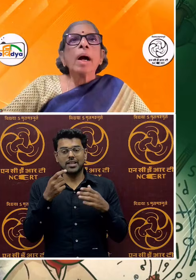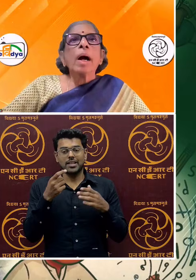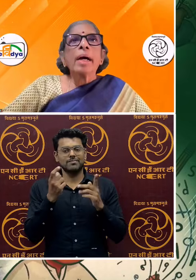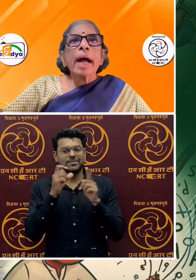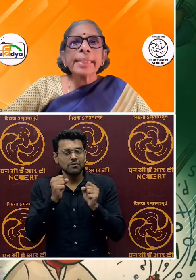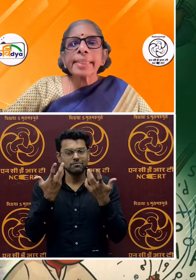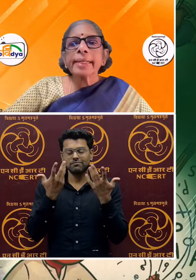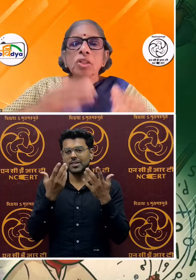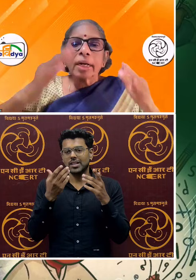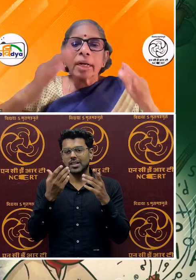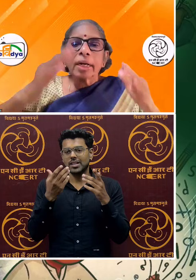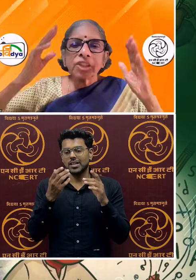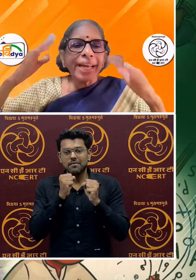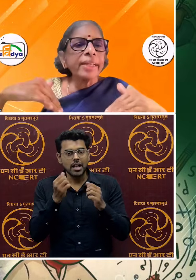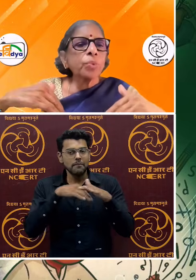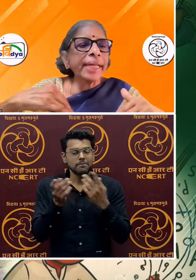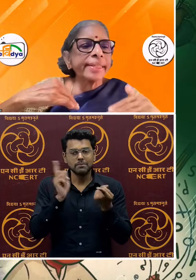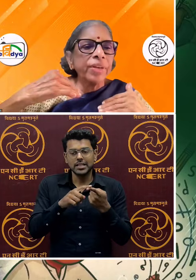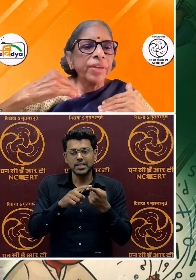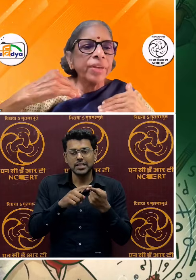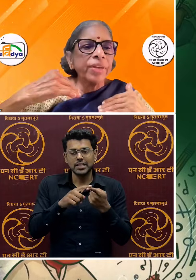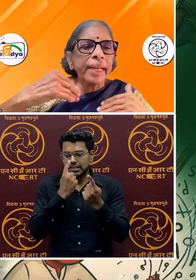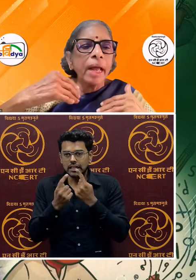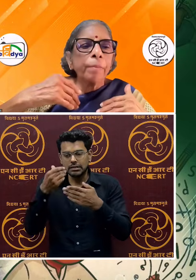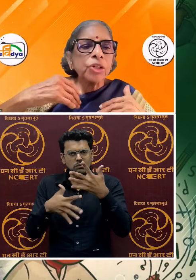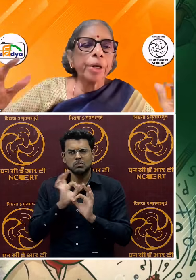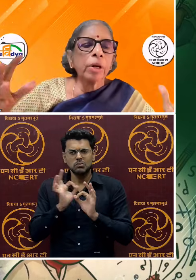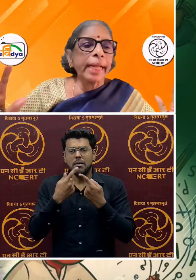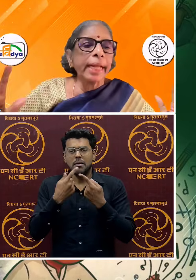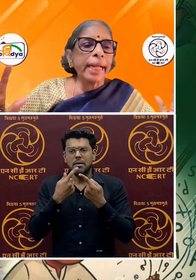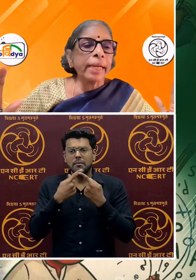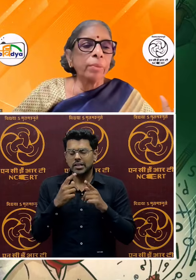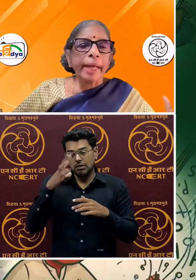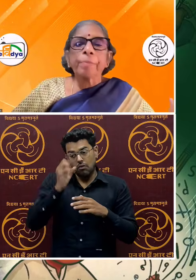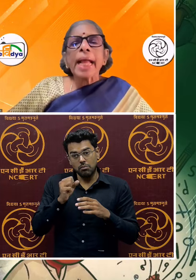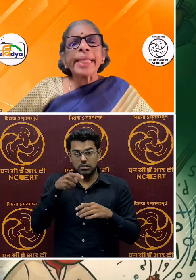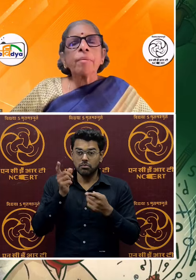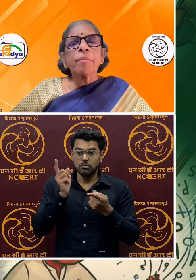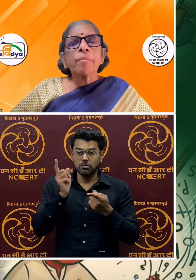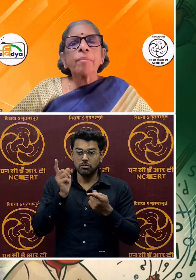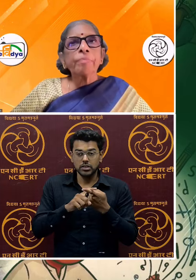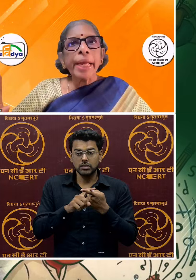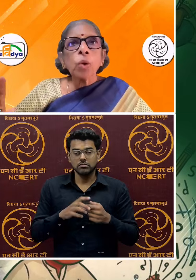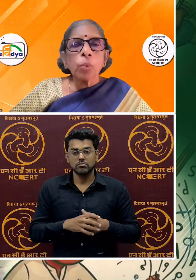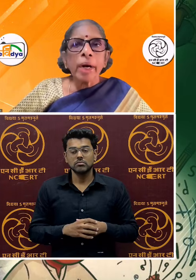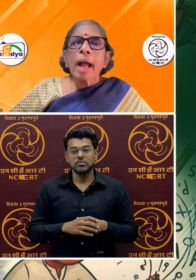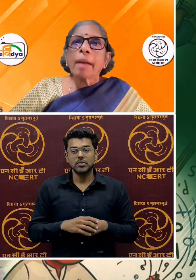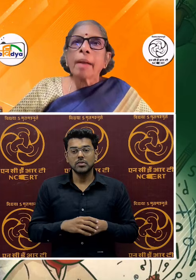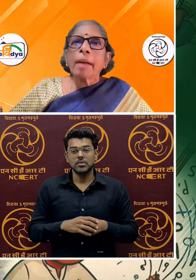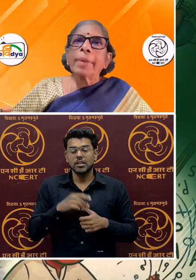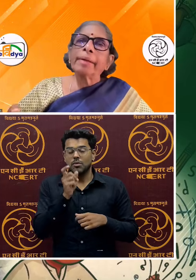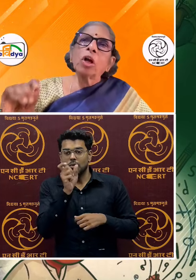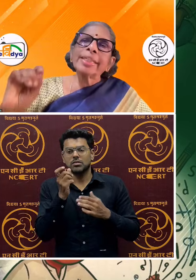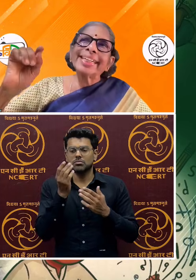difficulties, as I said, it's not a checklist we can say we can be sure that will be there. Right. They may know the